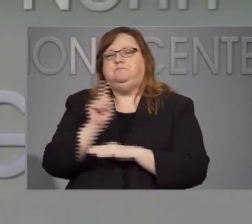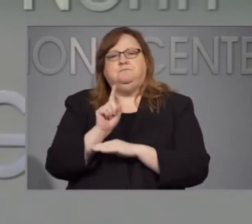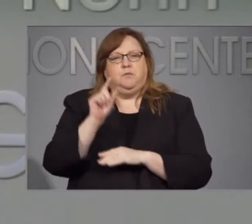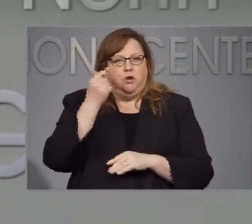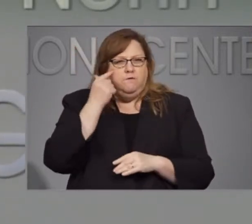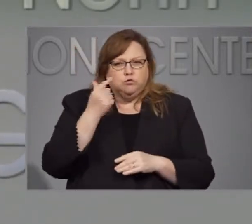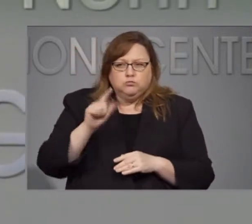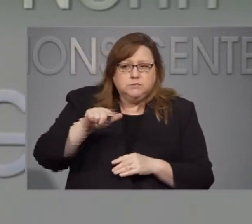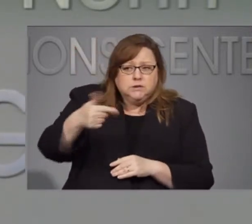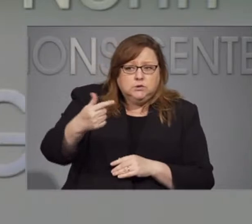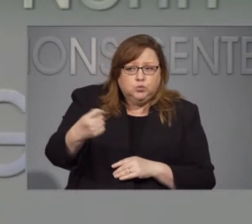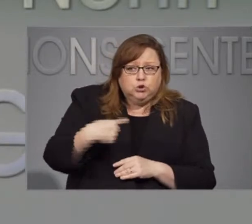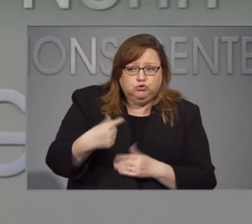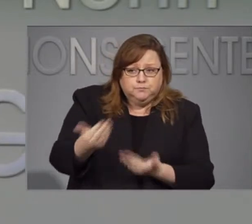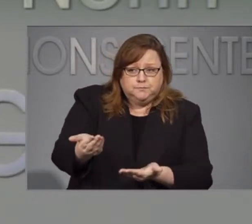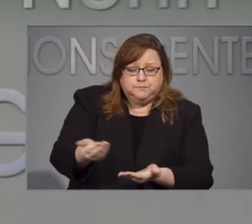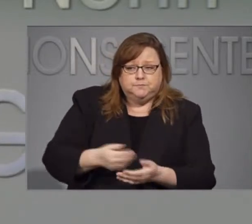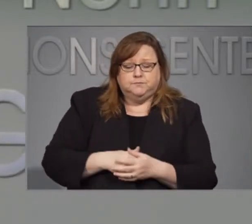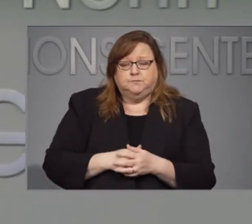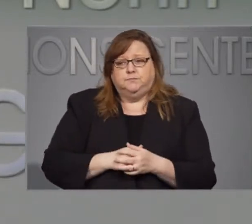Thank you. Next question, please.